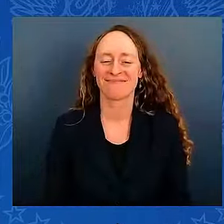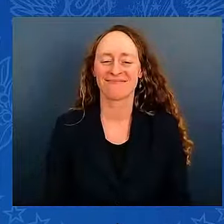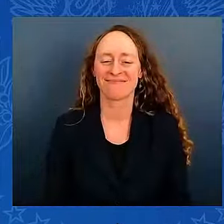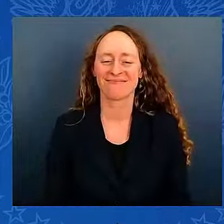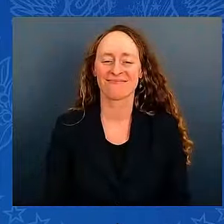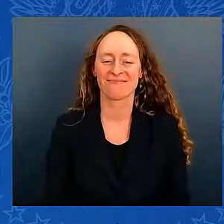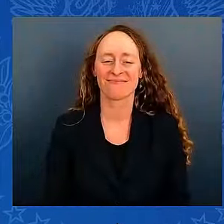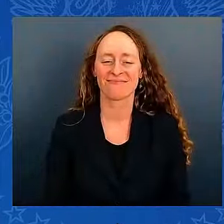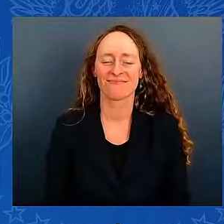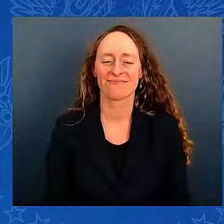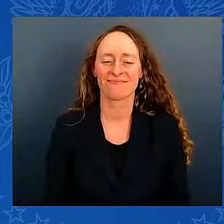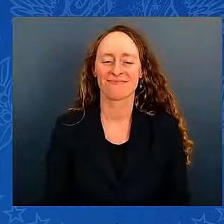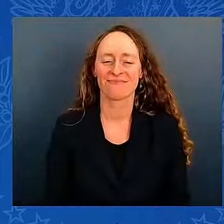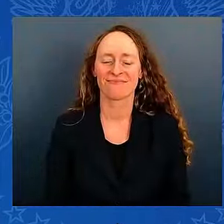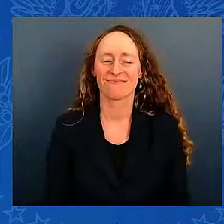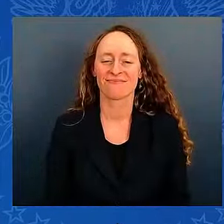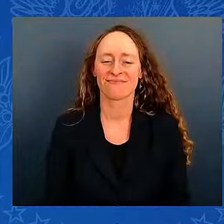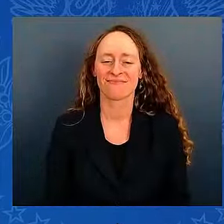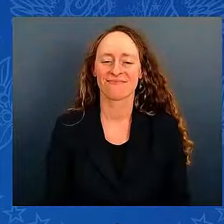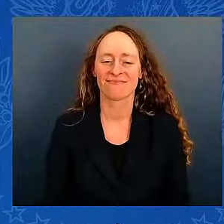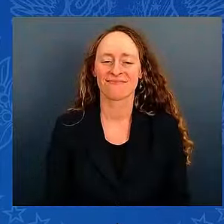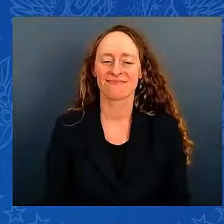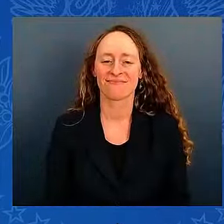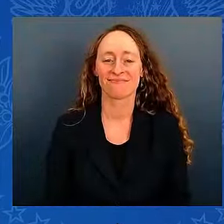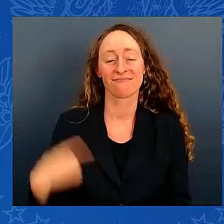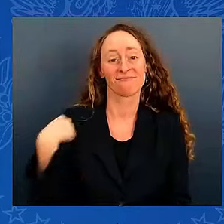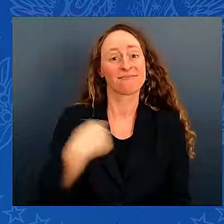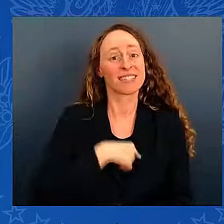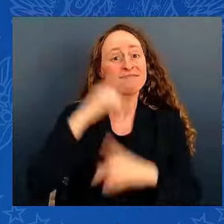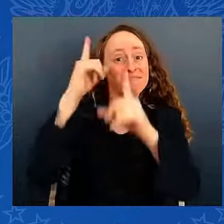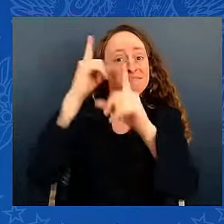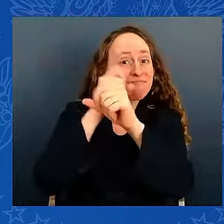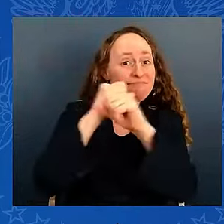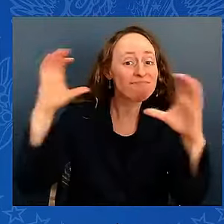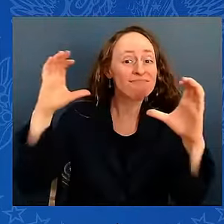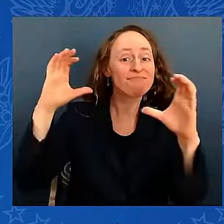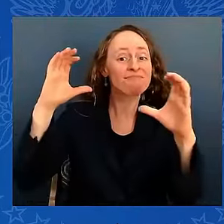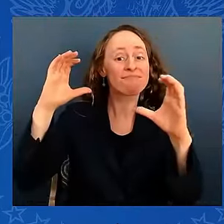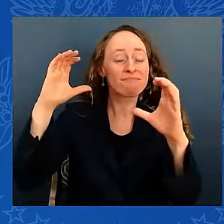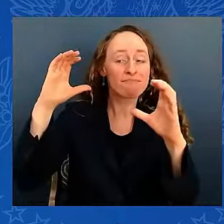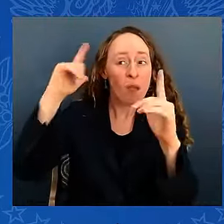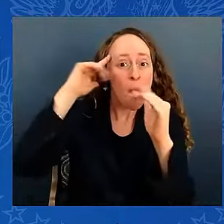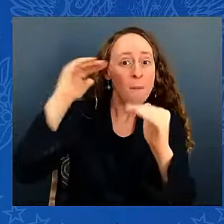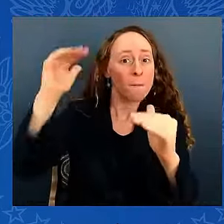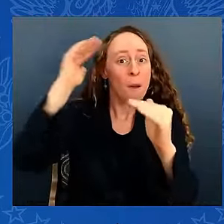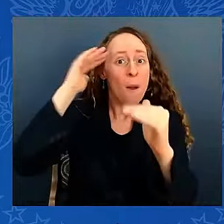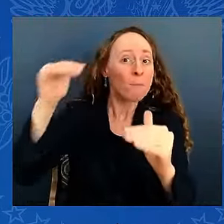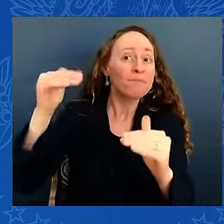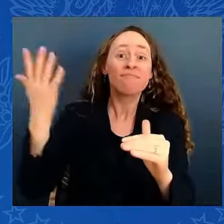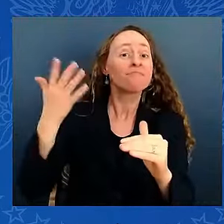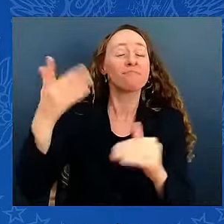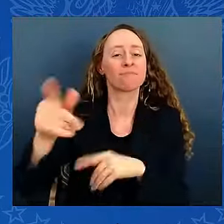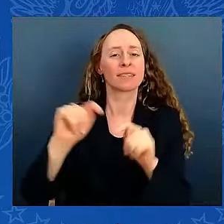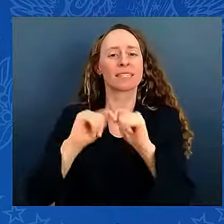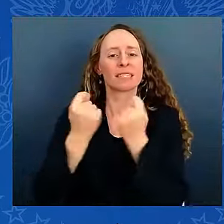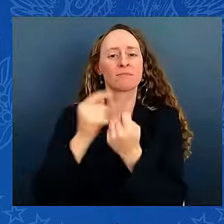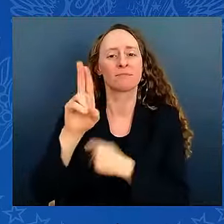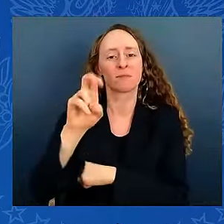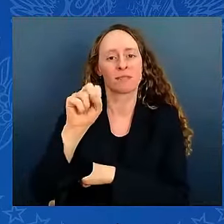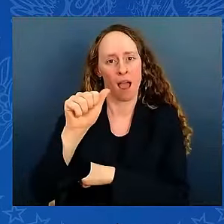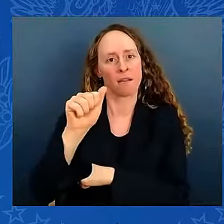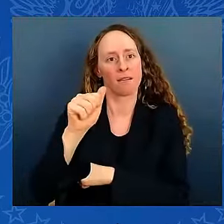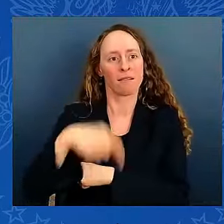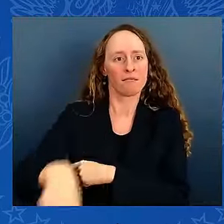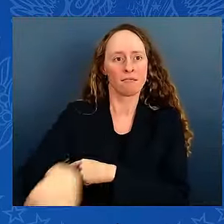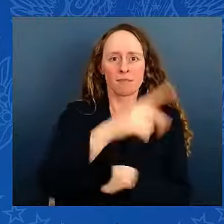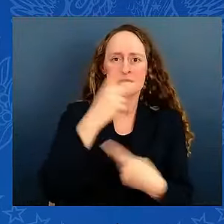We hope that the performances of Team USA inspired you and our country. As we locked arms and